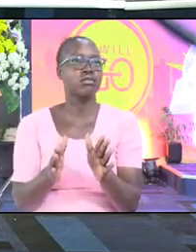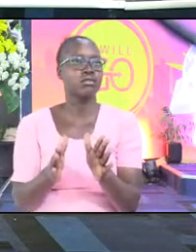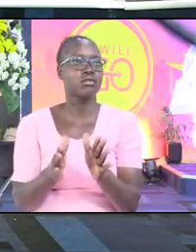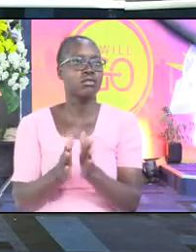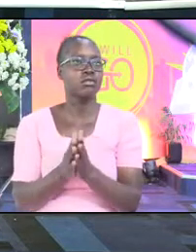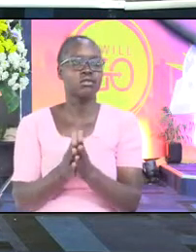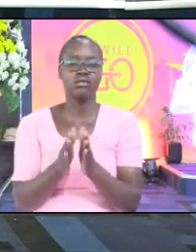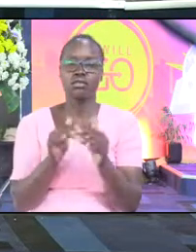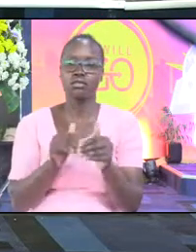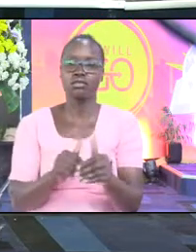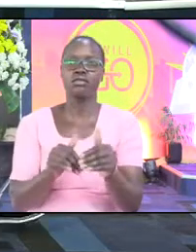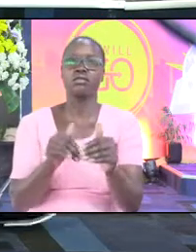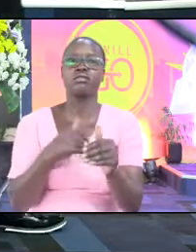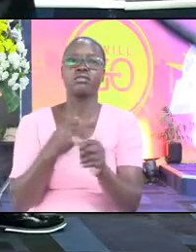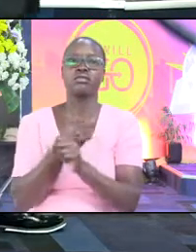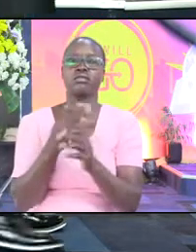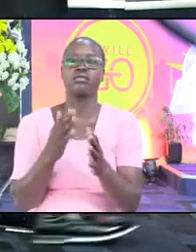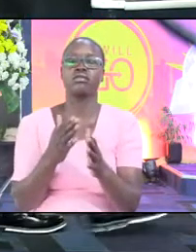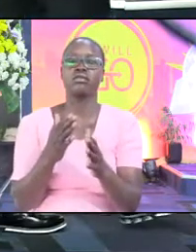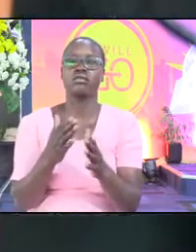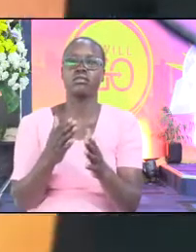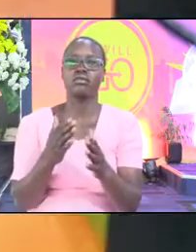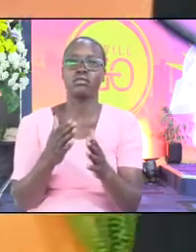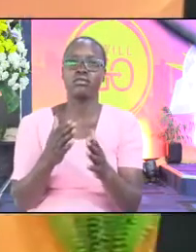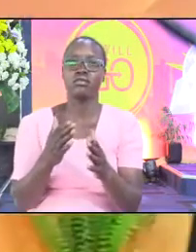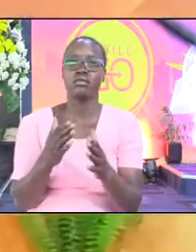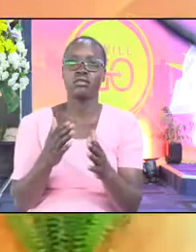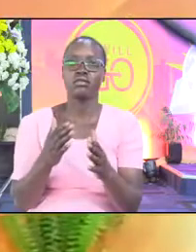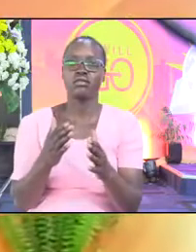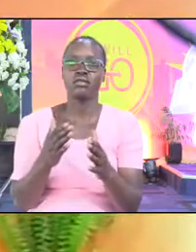will follow thee, my Savior,